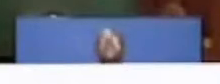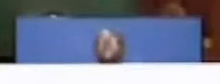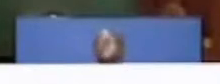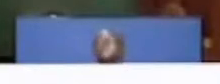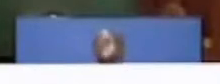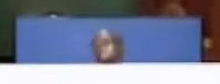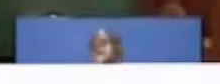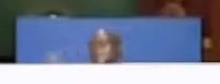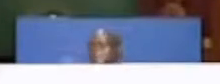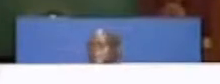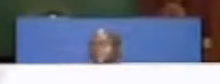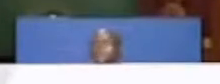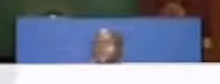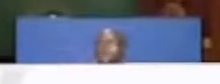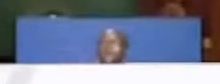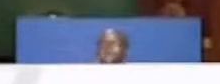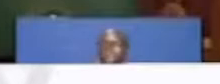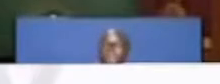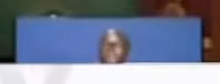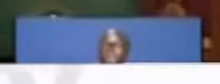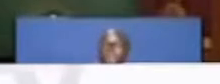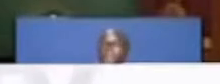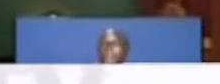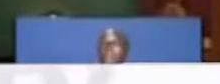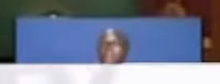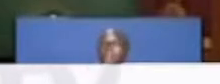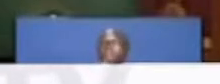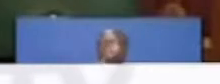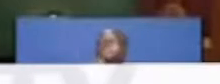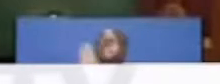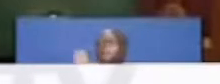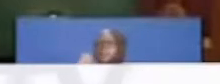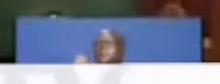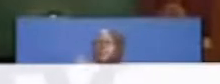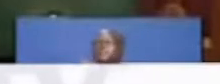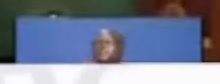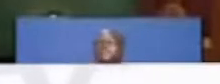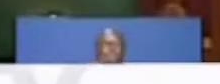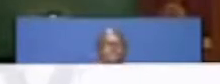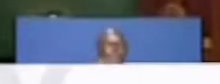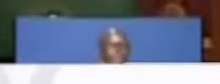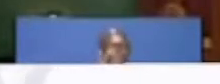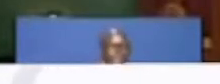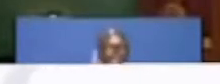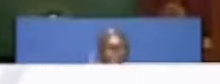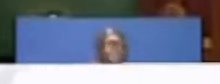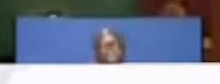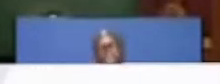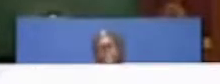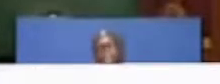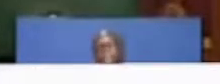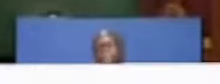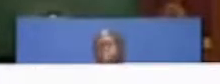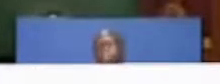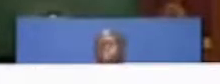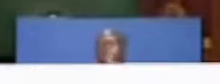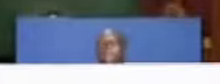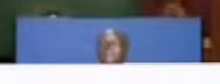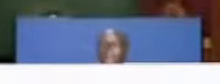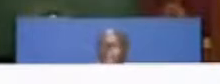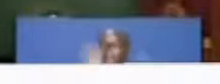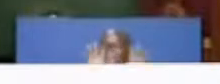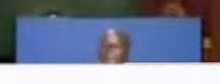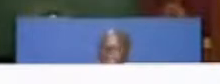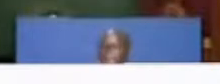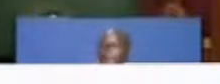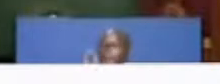at 121.1 billion for the year 2021. Our sizable health budget will be